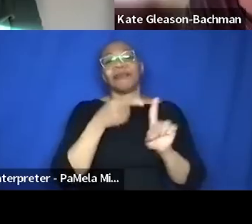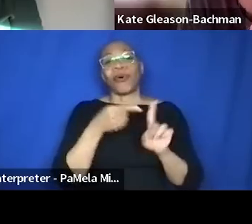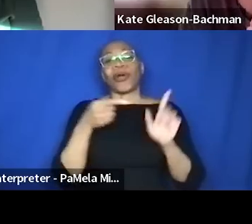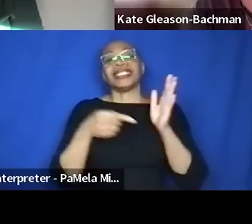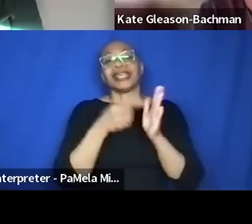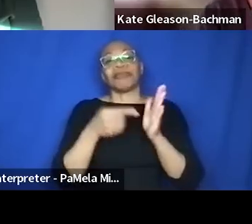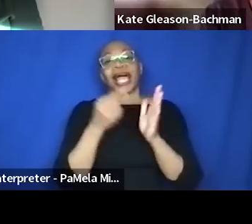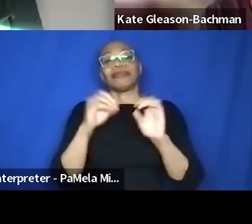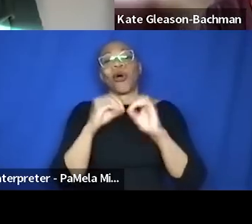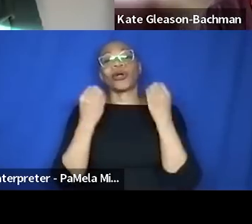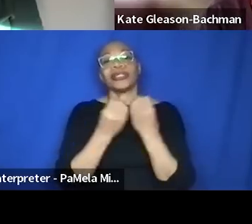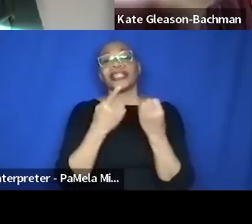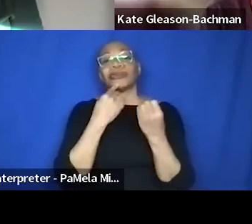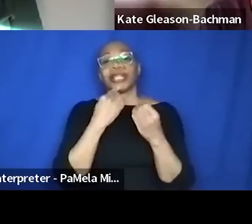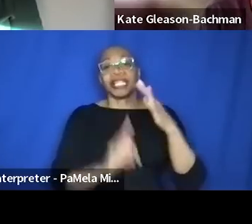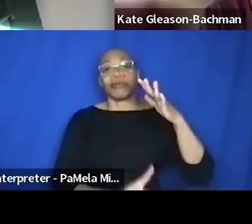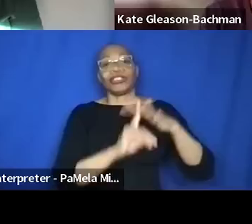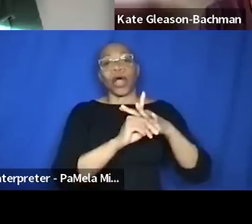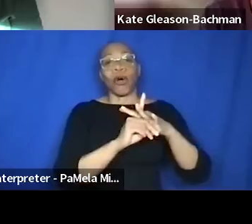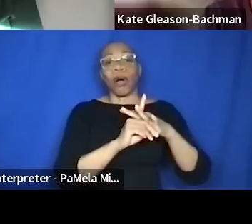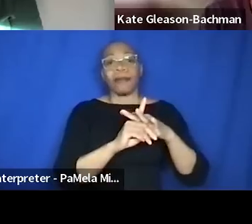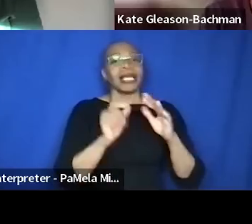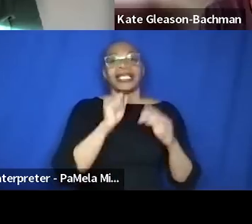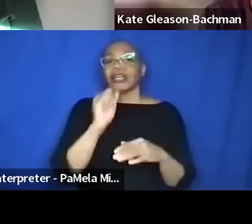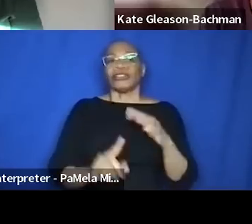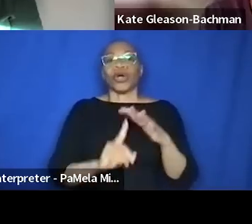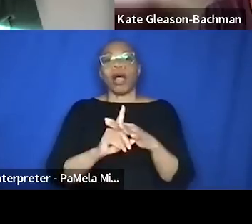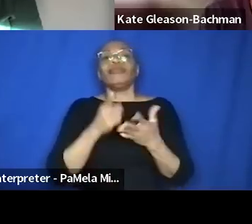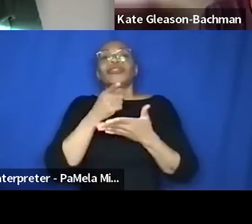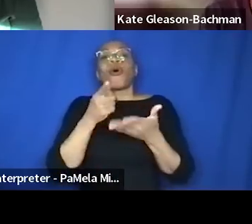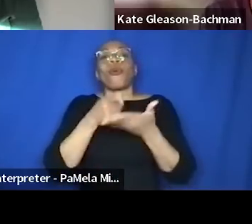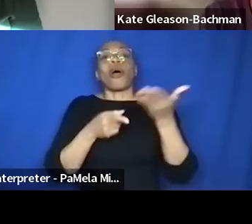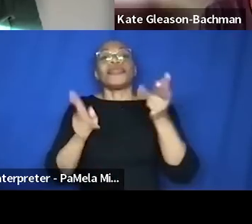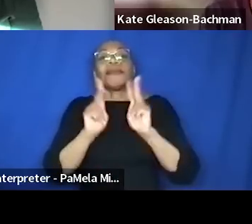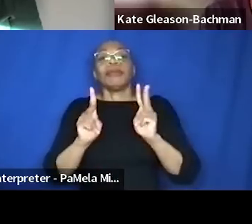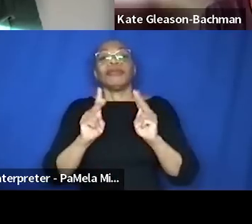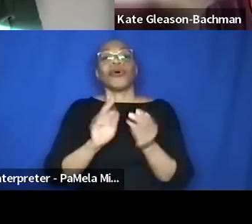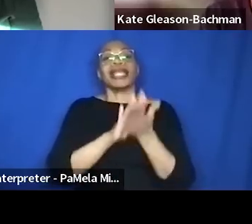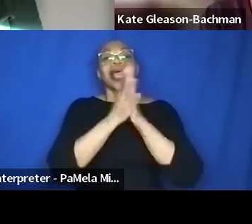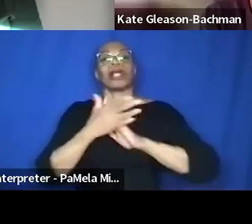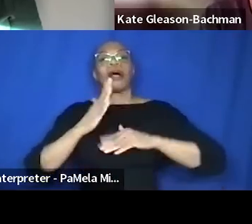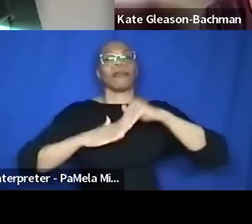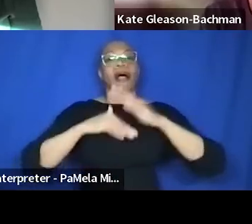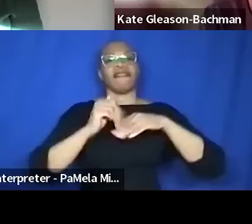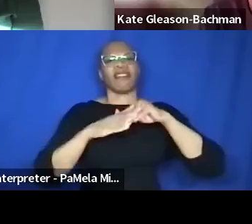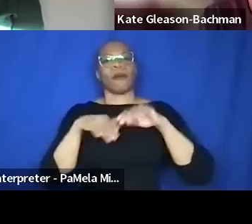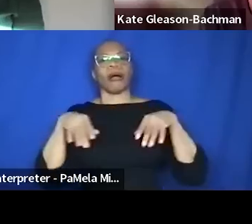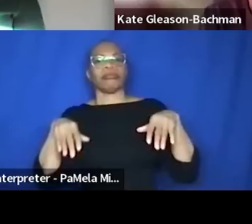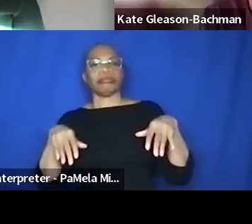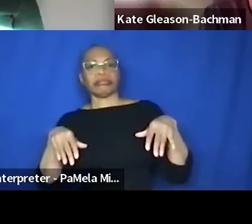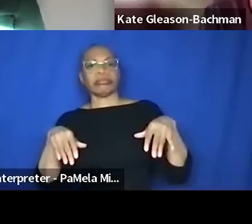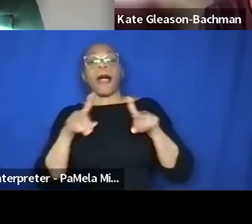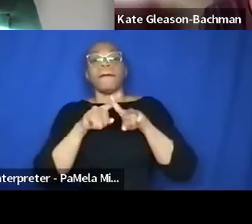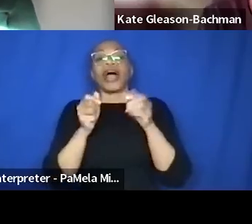and then they won't show up. So everybody gets comfortable, right? They don't start packing up their stuff. And another thing with all these moves, you're only able to take